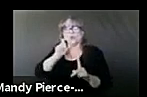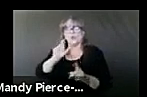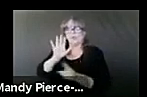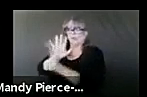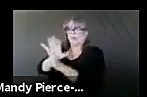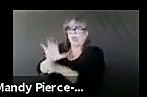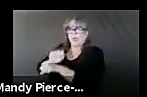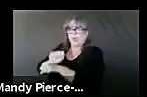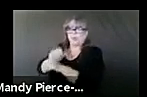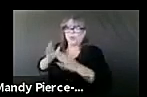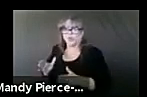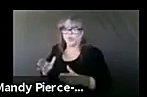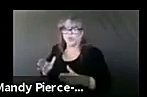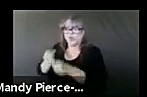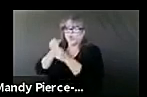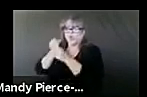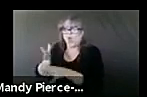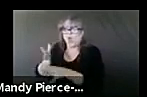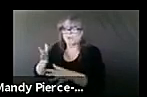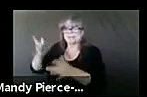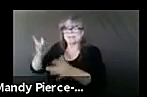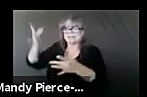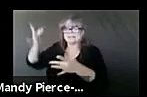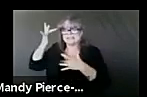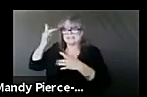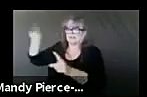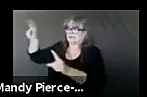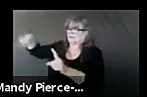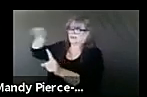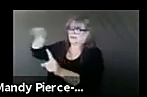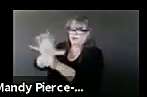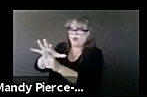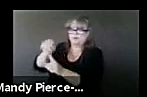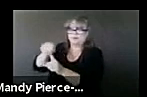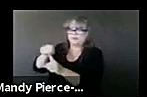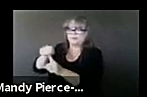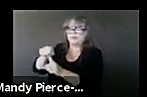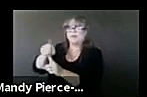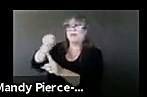personal protective equipment, be at higher risk of becoming exposed.